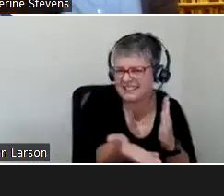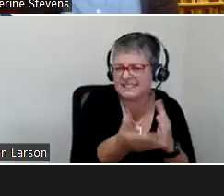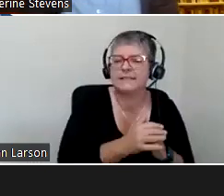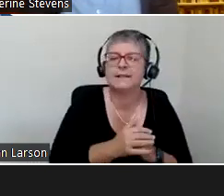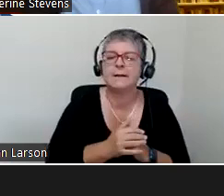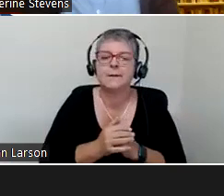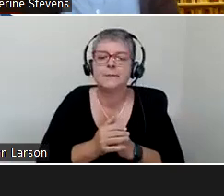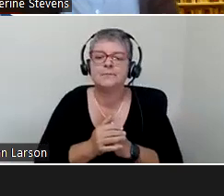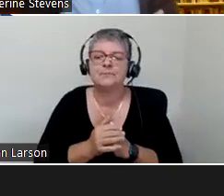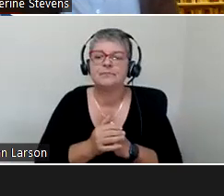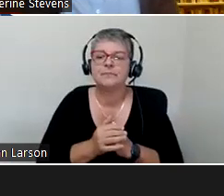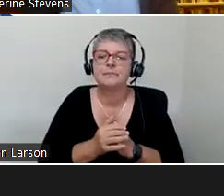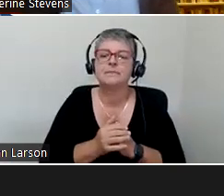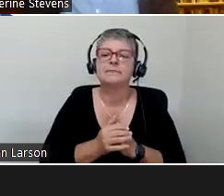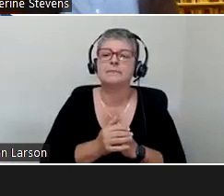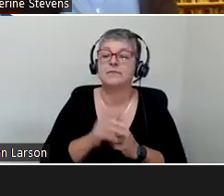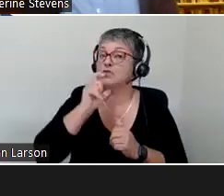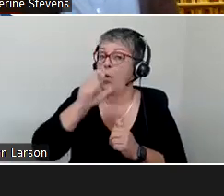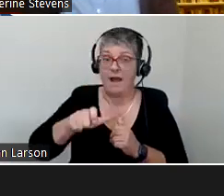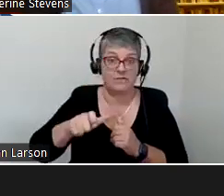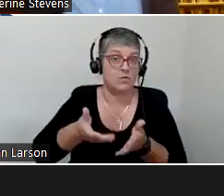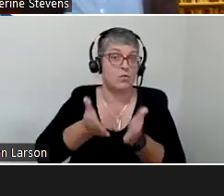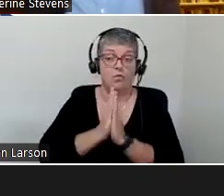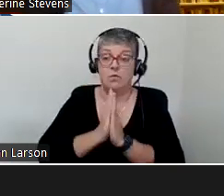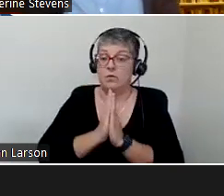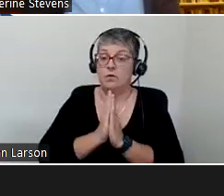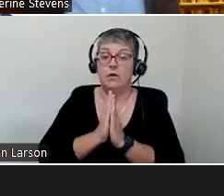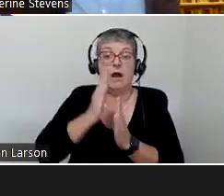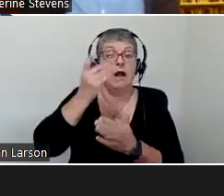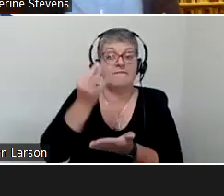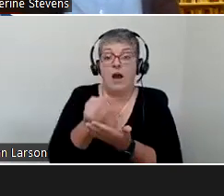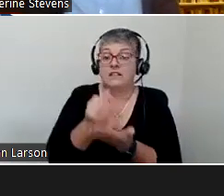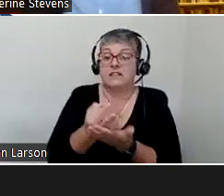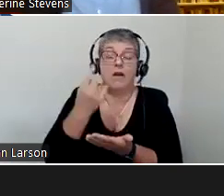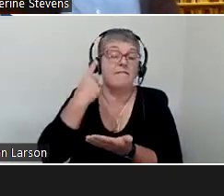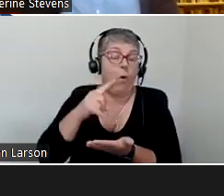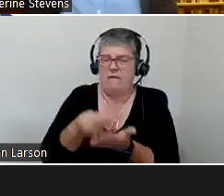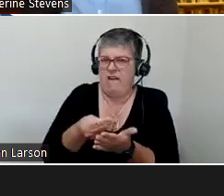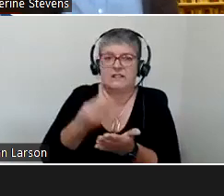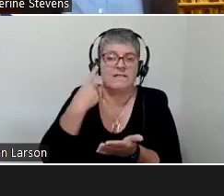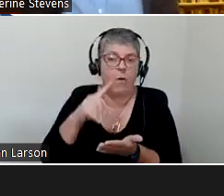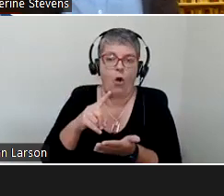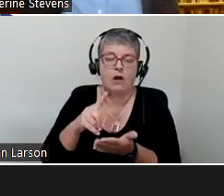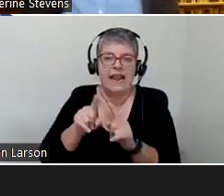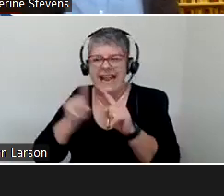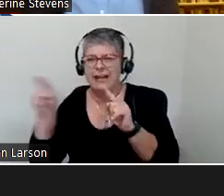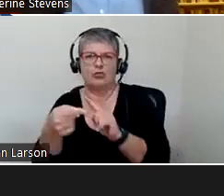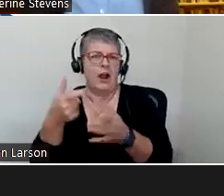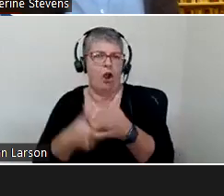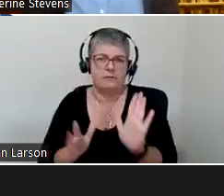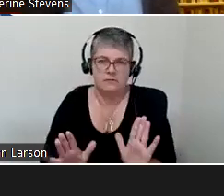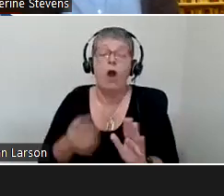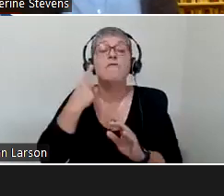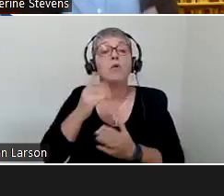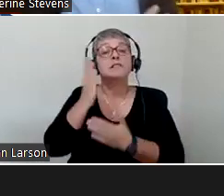You are not required to request funds for indirect costs. I just want to be clear about that. For some organizations, it's very